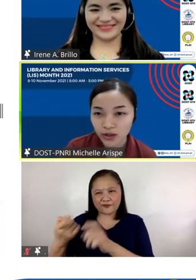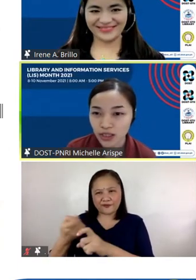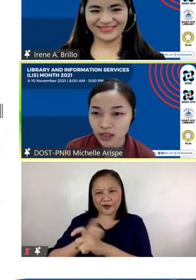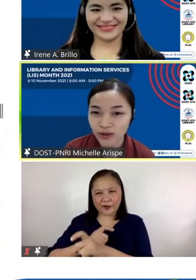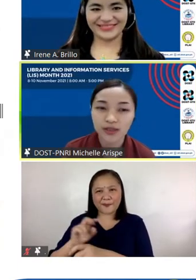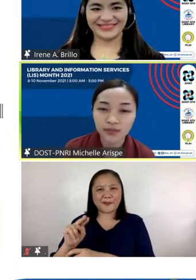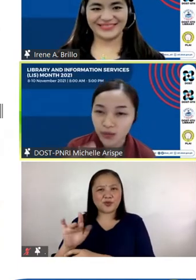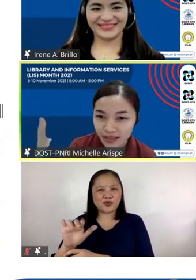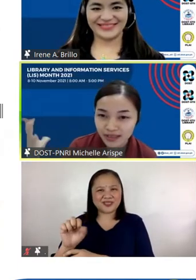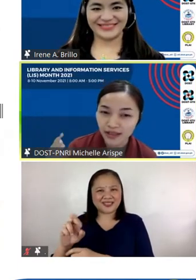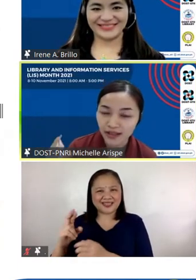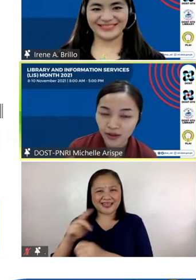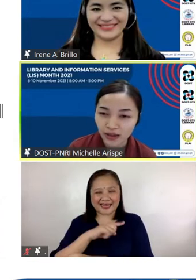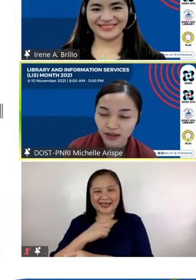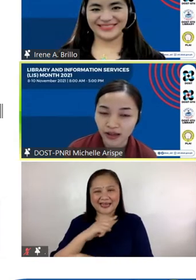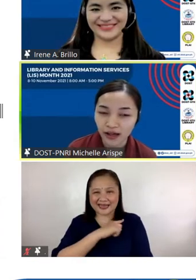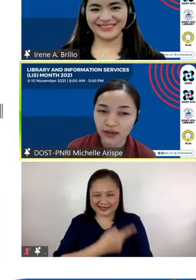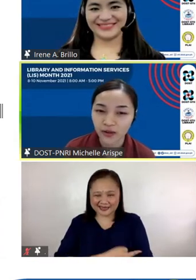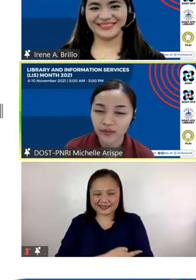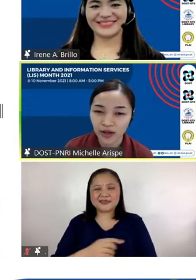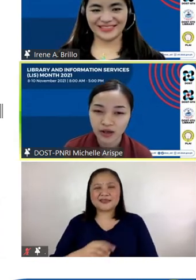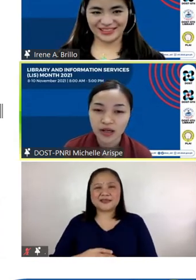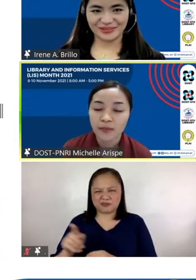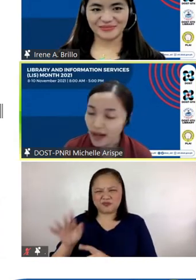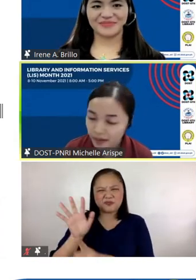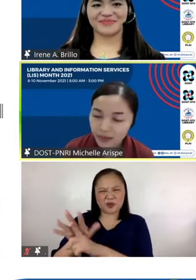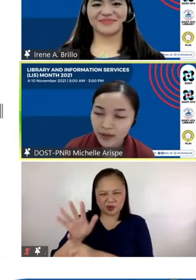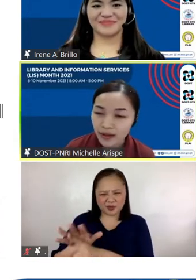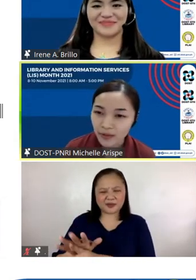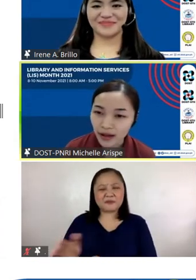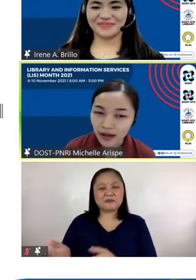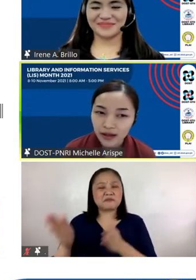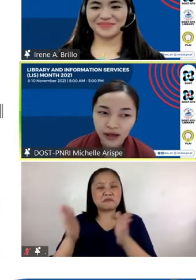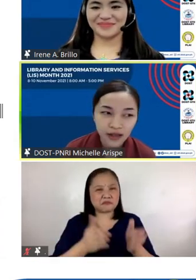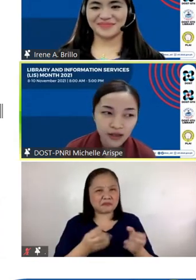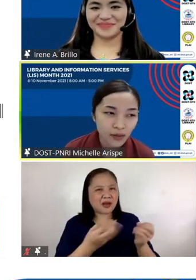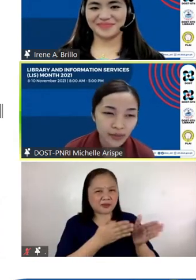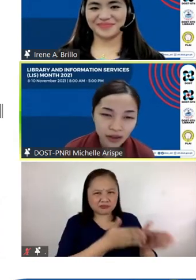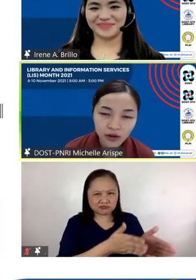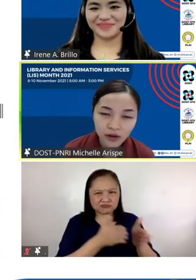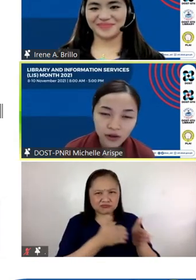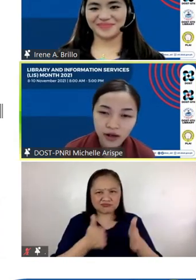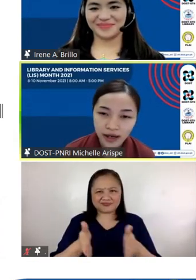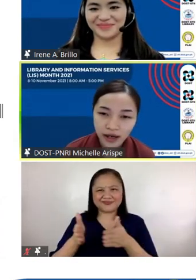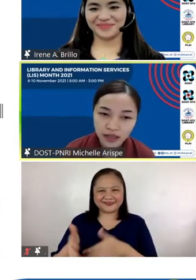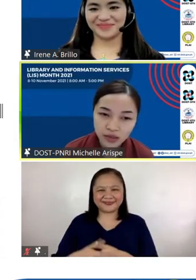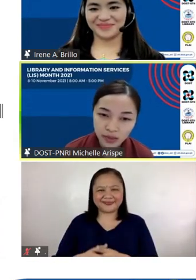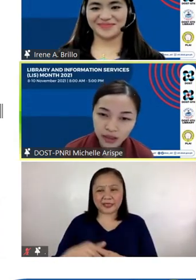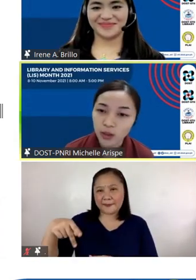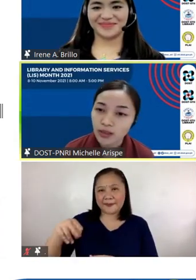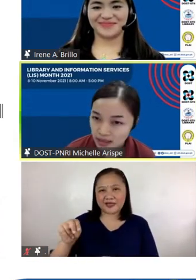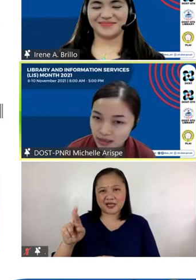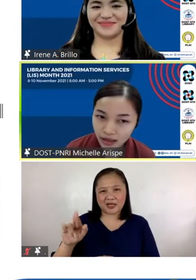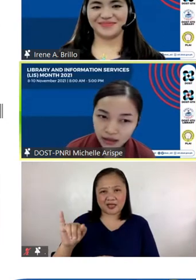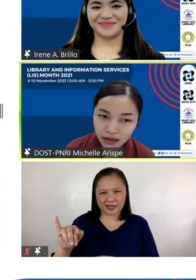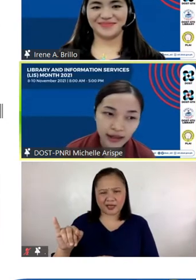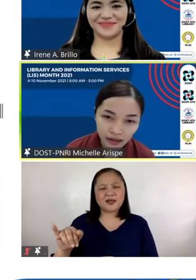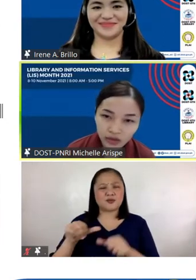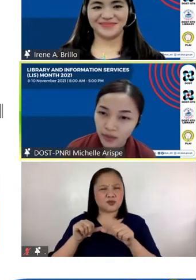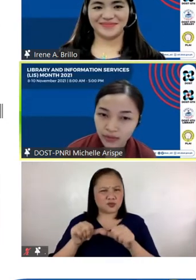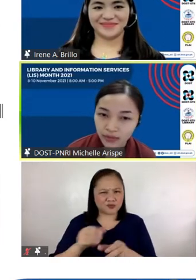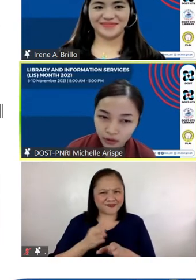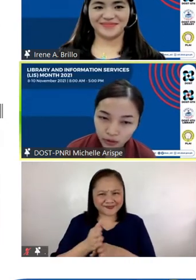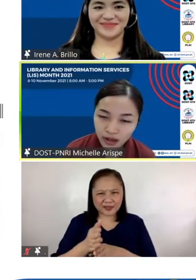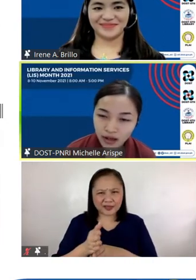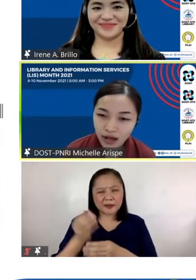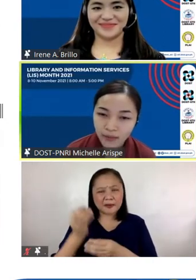nuclear energy, or yun lang po kasi talaga yung kilala, no? Pero marami pang iba. And PNRI has been consistent in letting